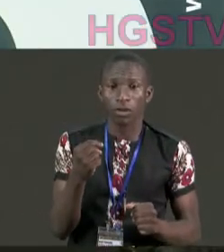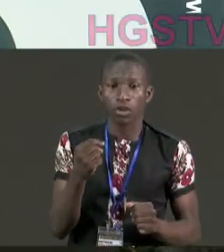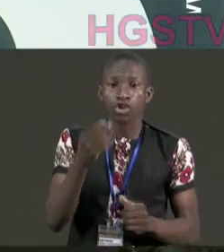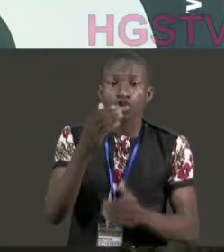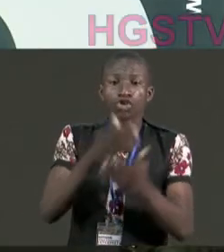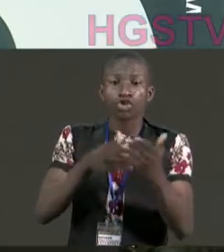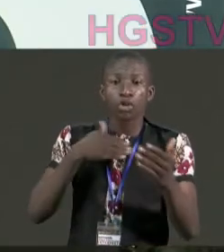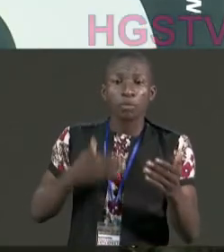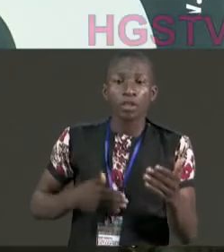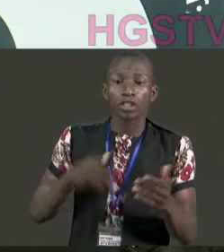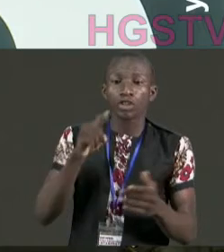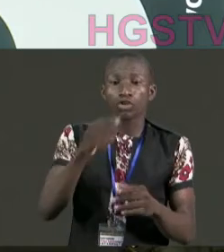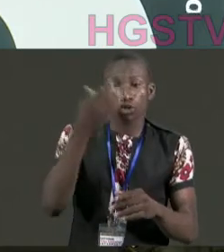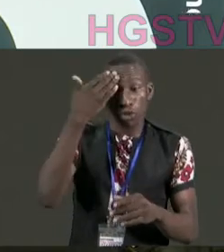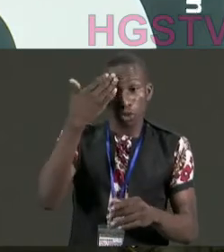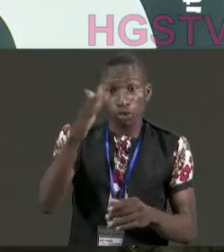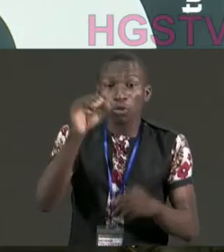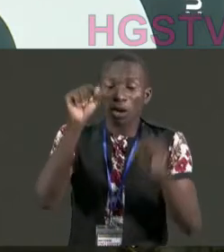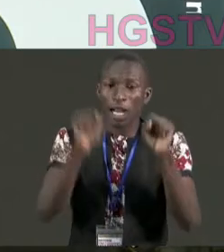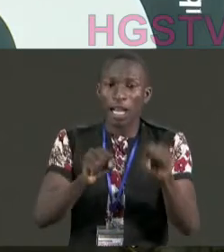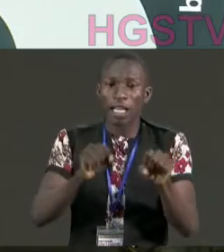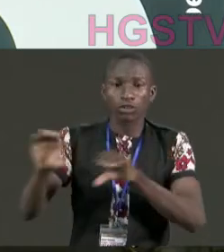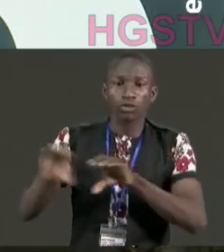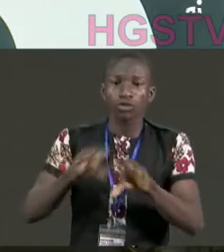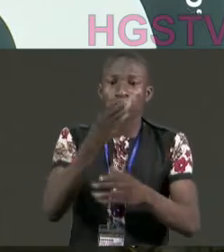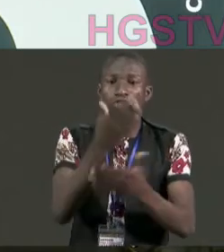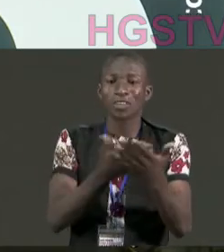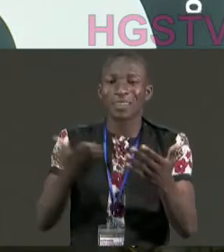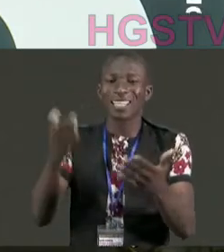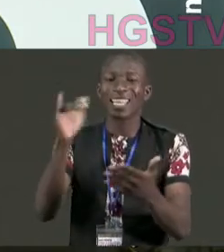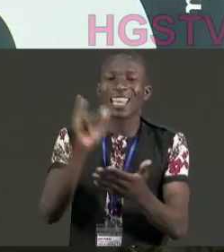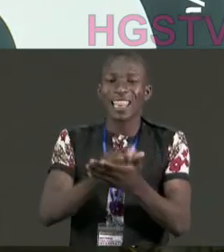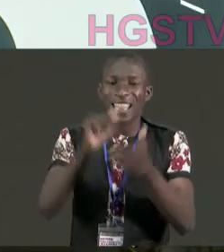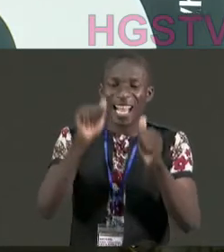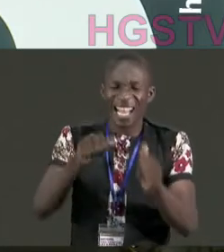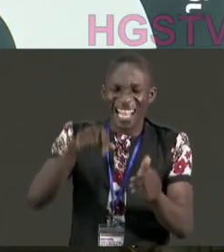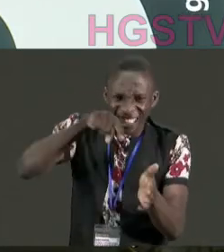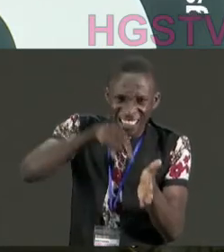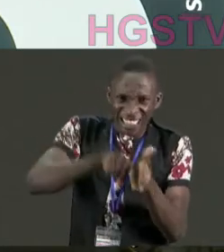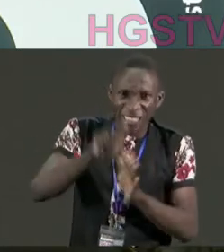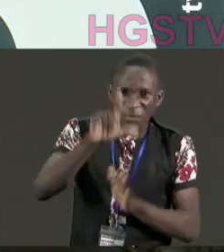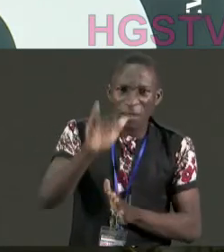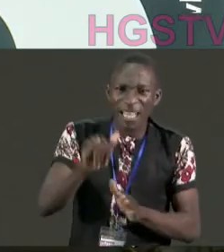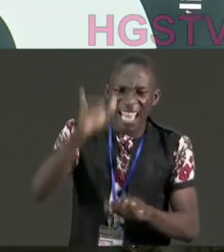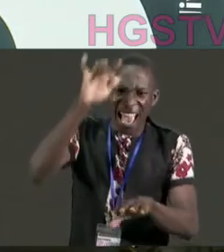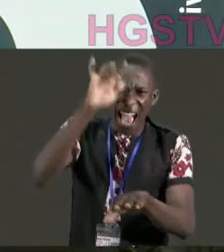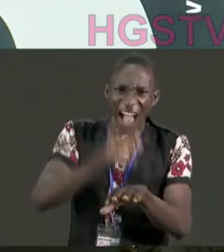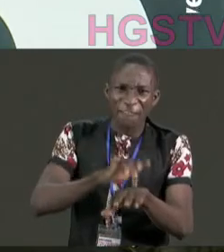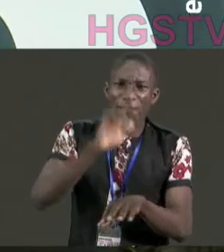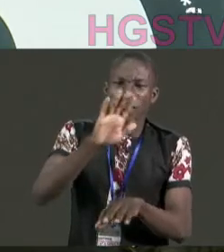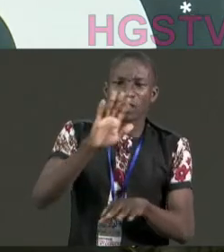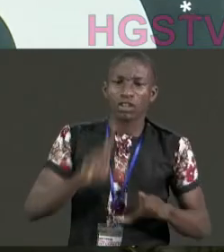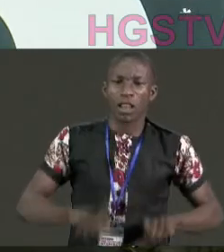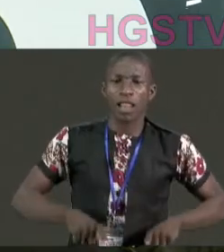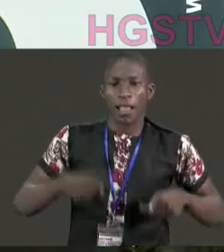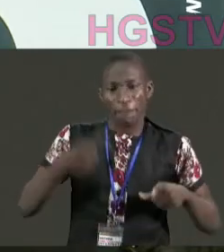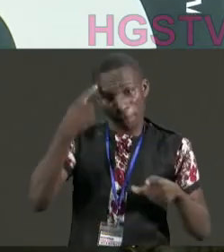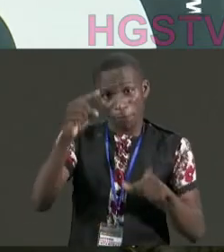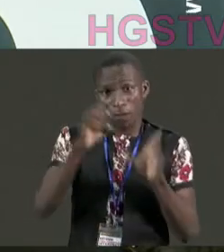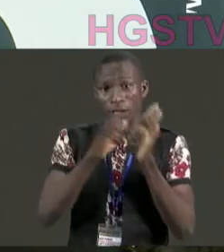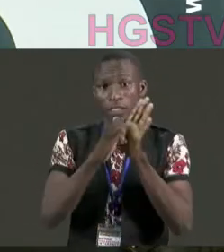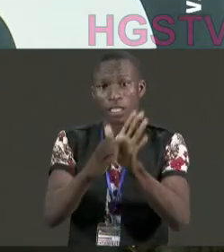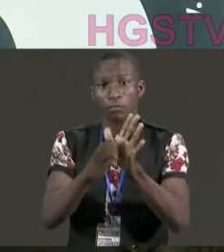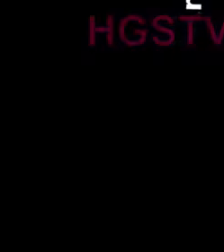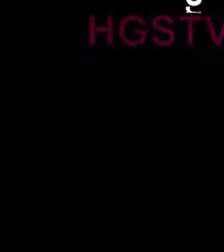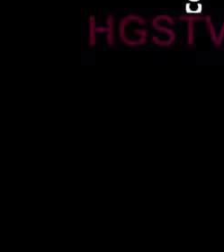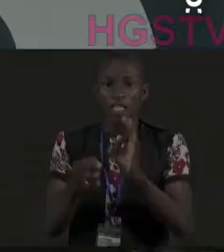somebody you don't know could do something that can deeply affect your life. For example,